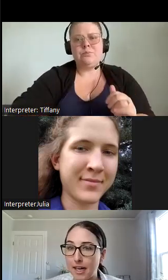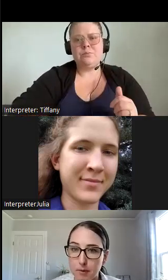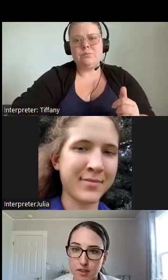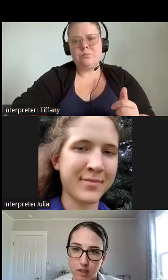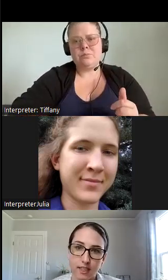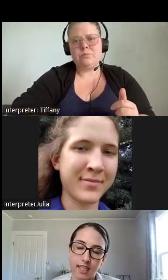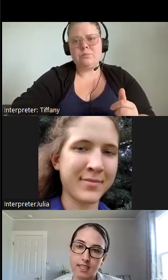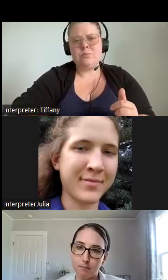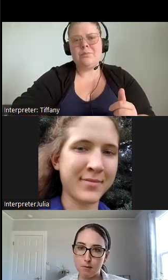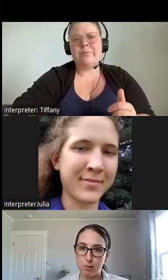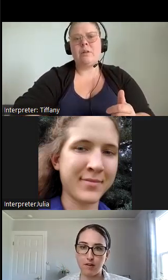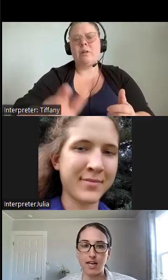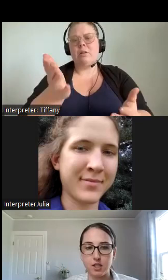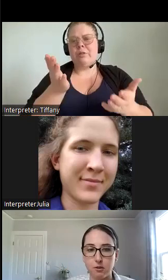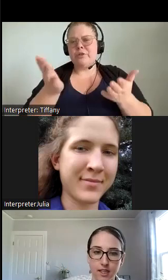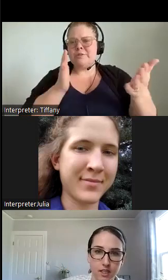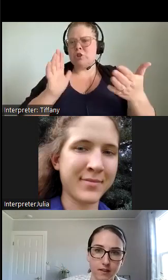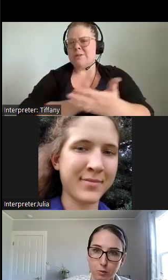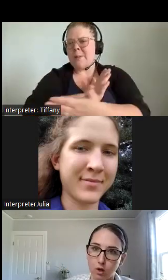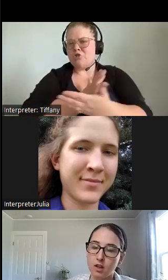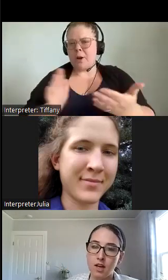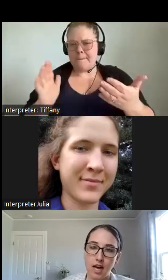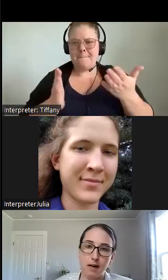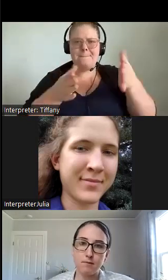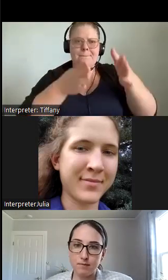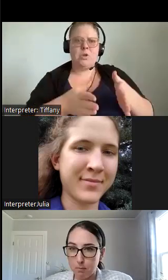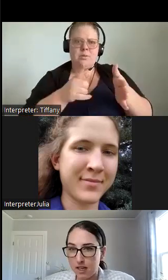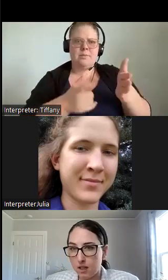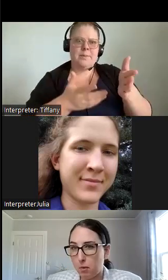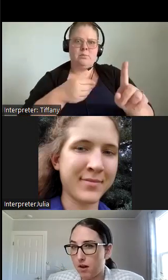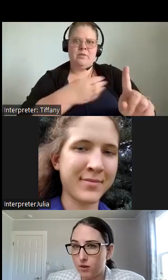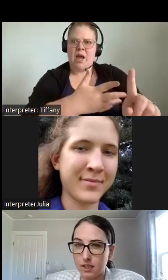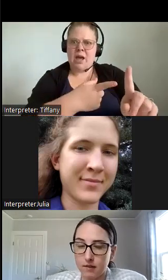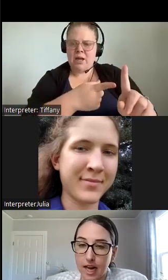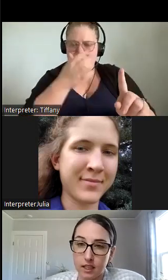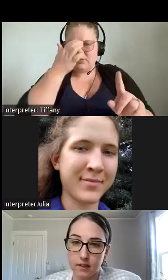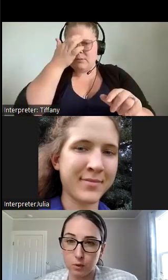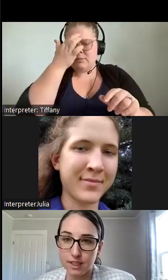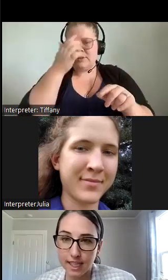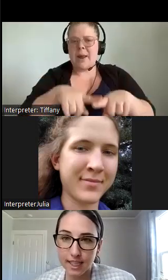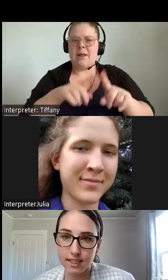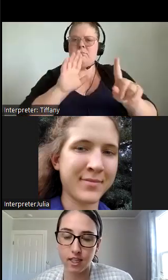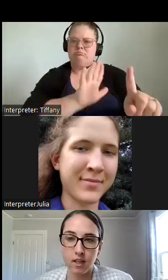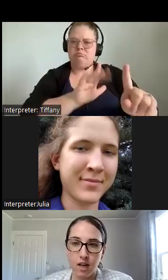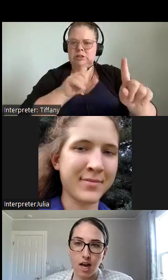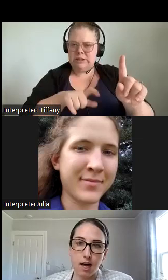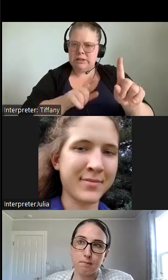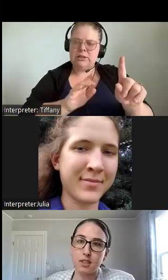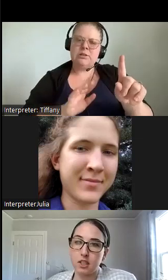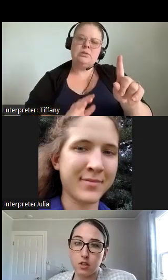a spectrum of services that may be provided to an individual, dependent upon that individual's needs,